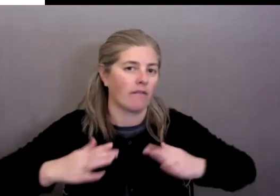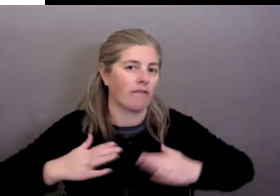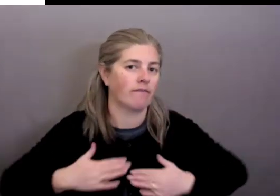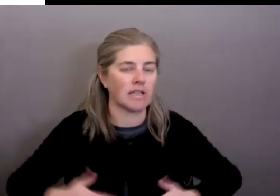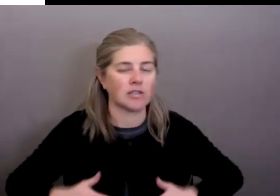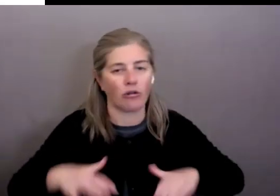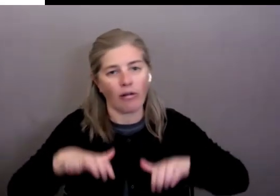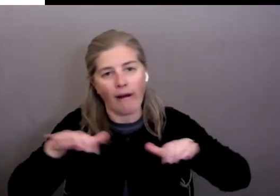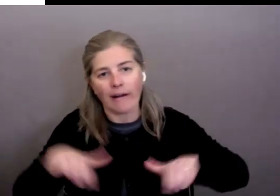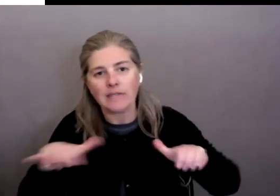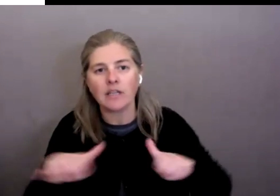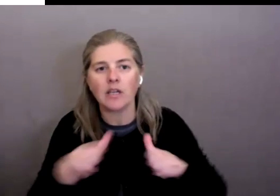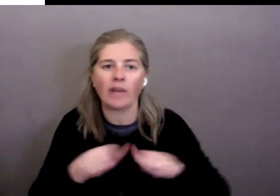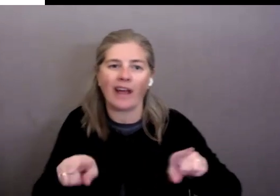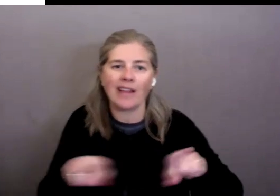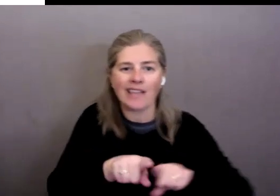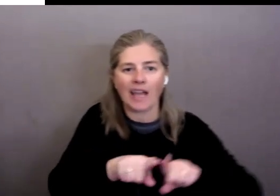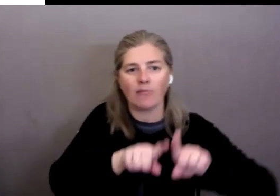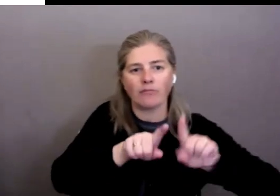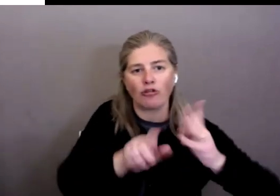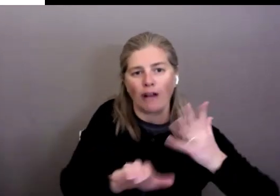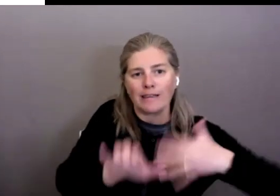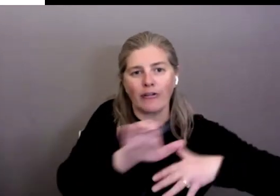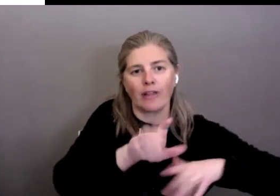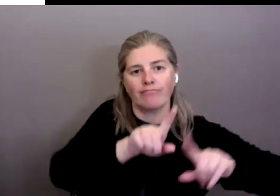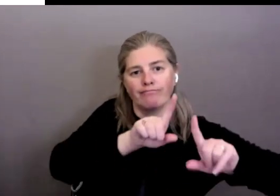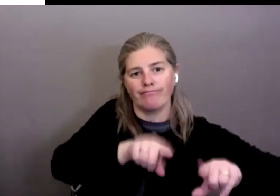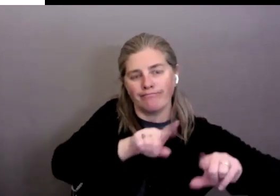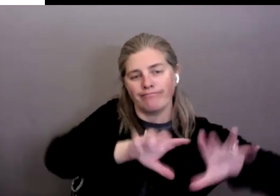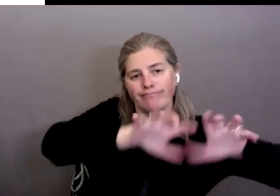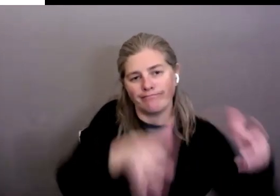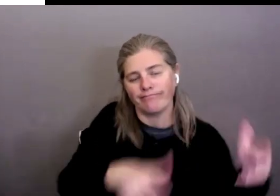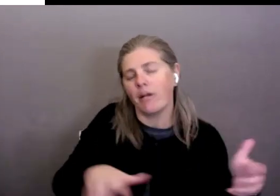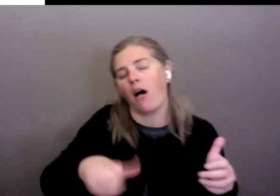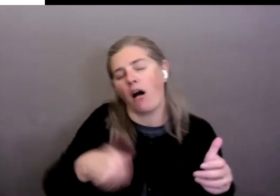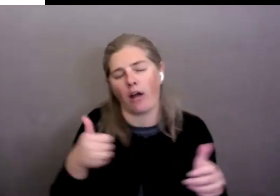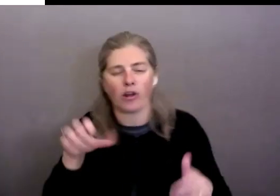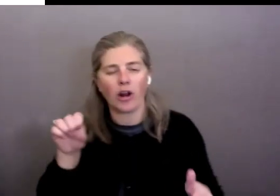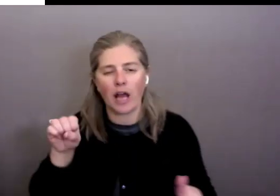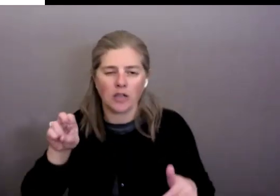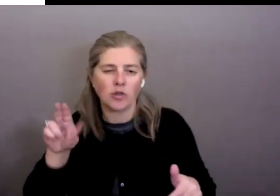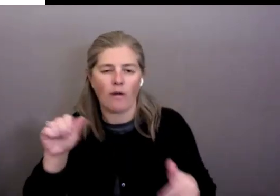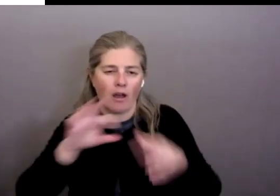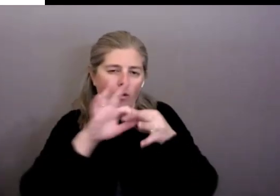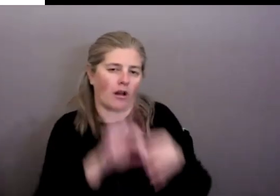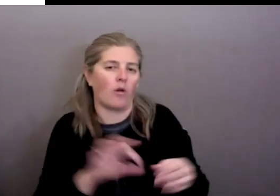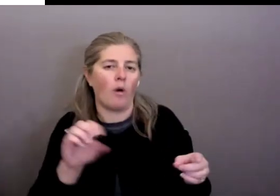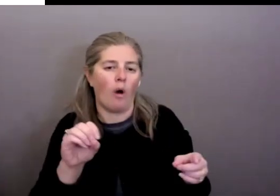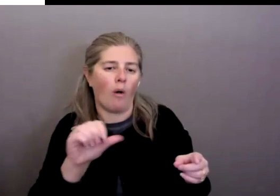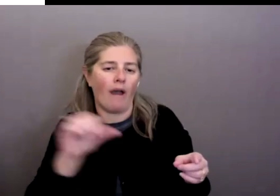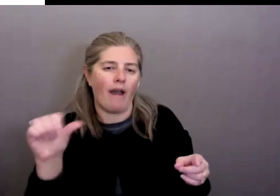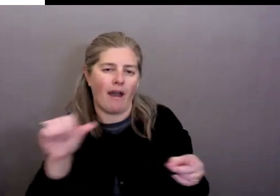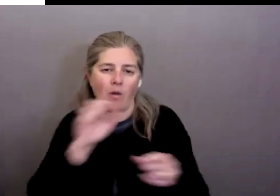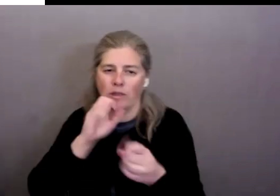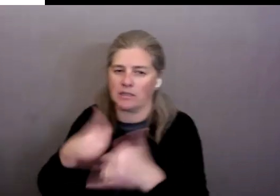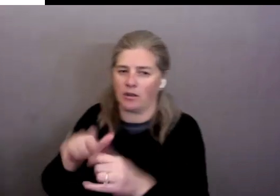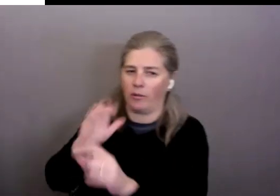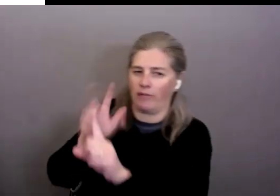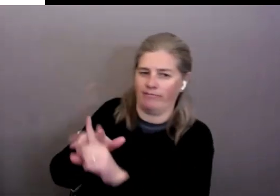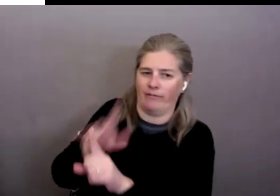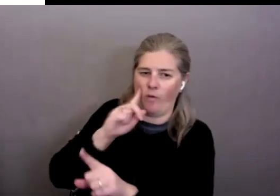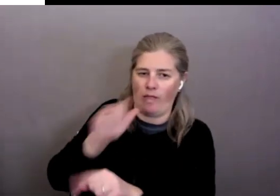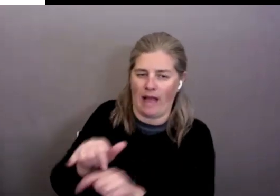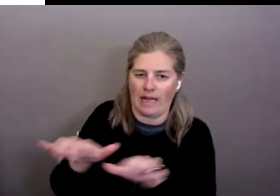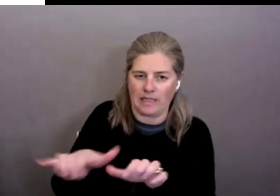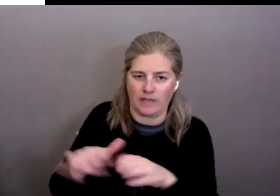with the same attendee criteria. Other SUA policies and procedures regarding Older Americans Act funded activities would apply.